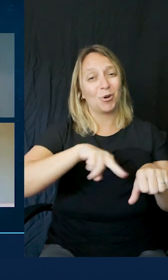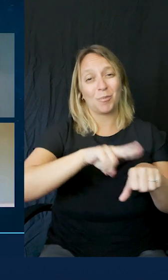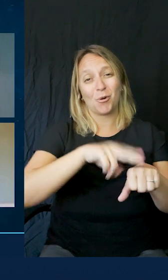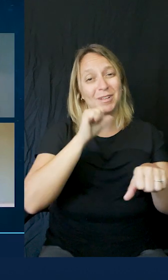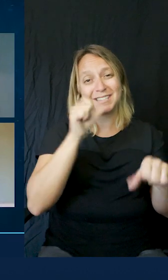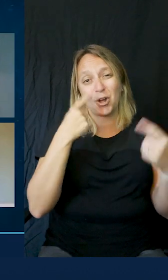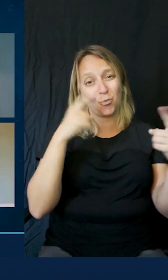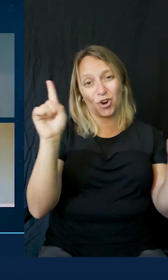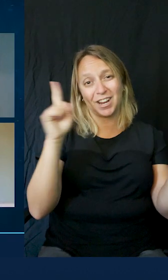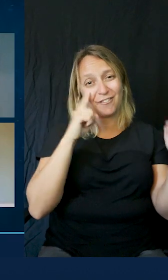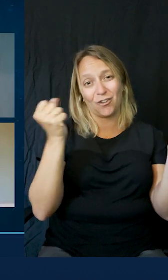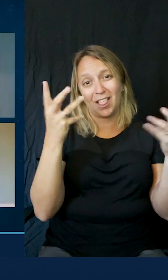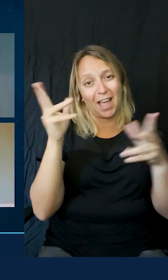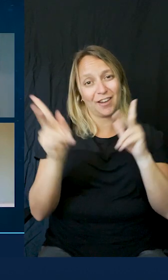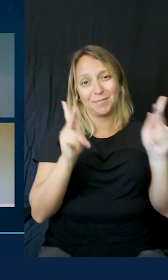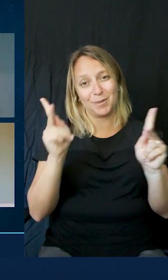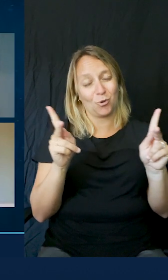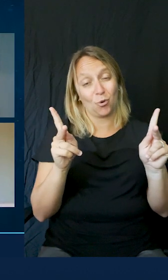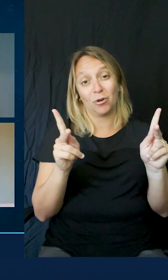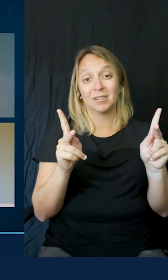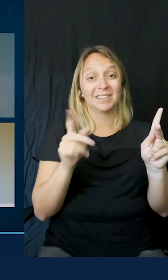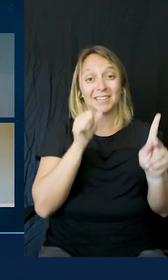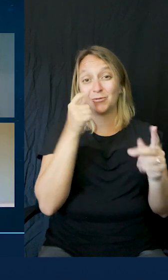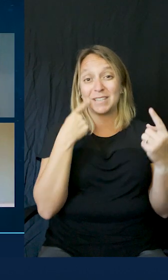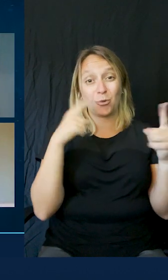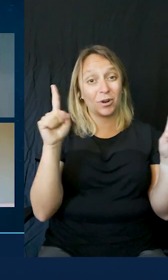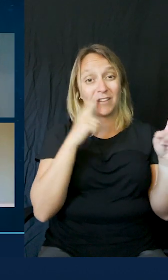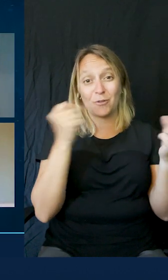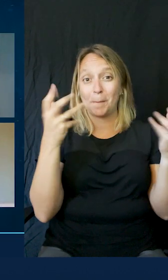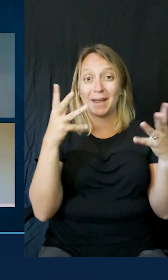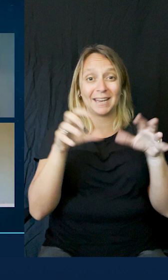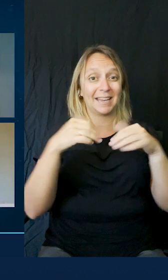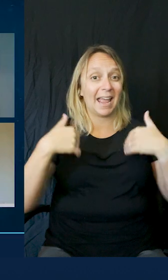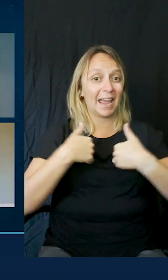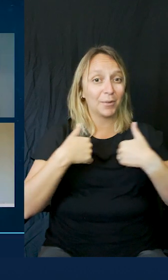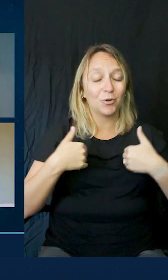us. It wasn't working for a lot of people. It wasn't working for a lot of animals and systems.